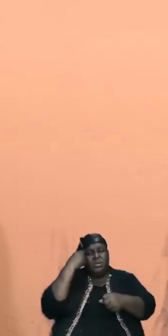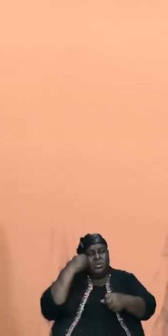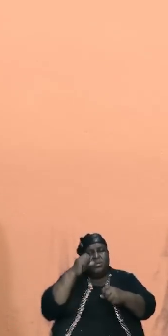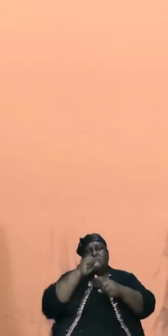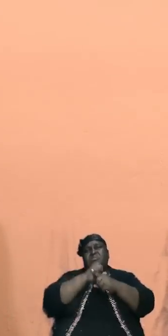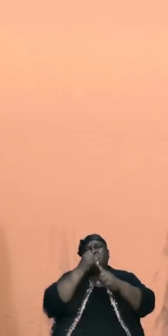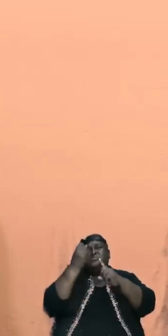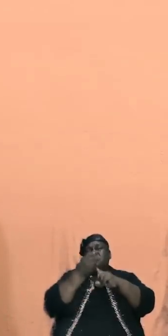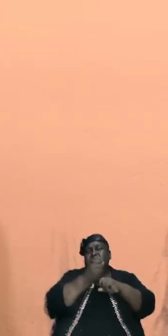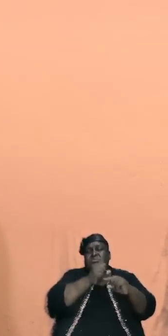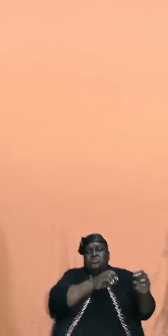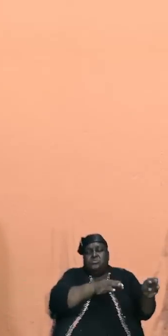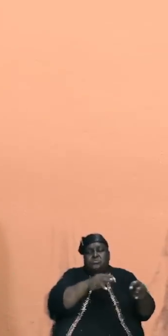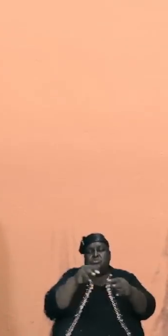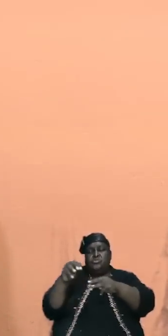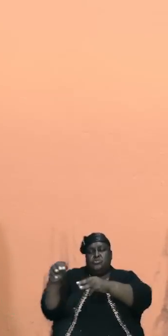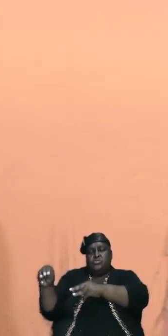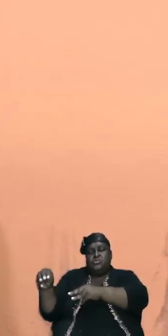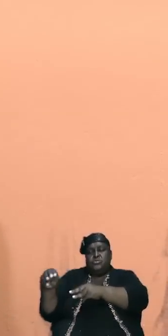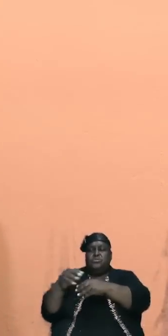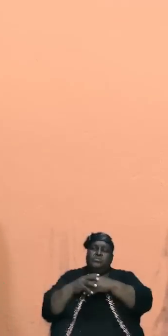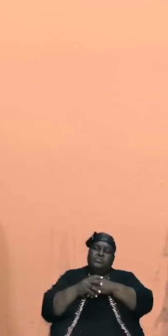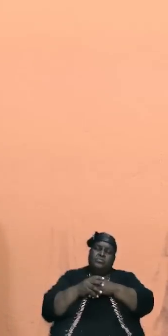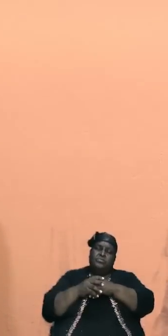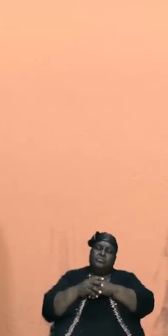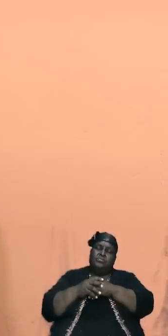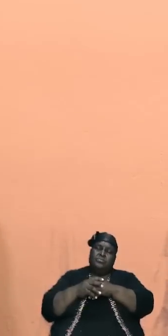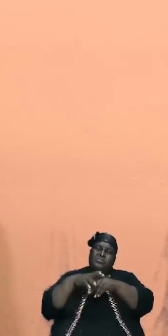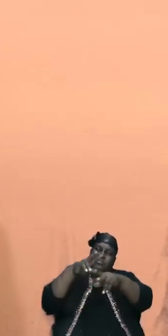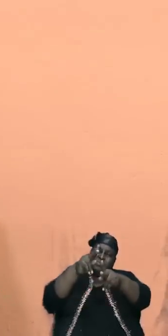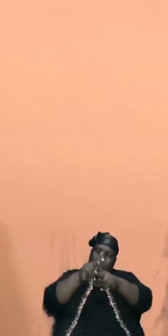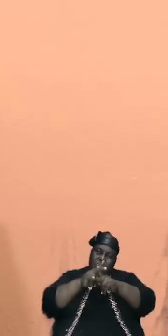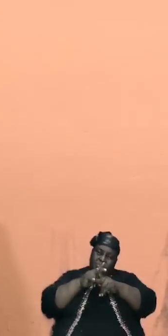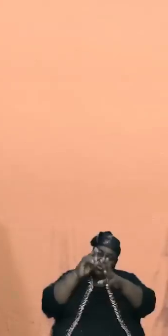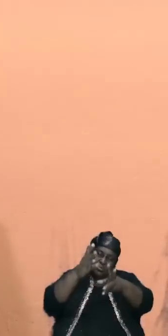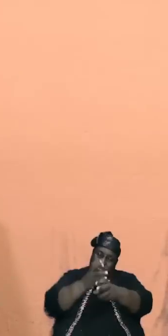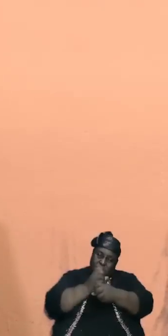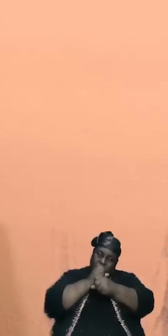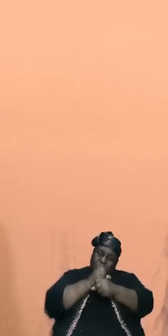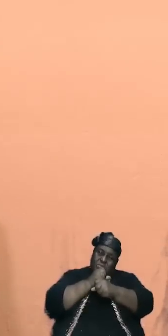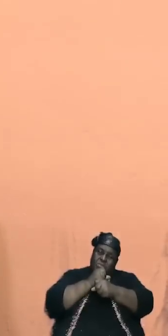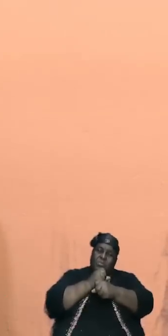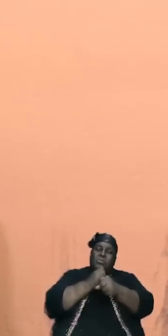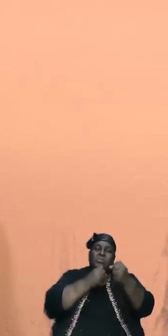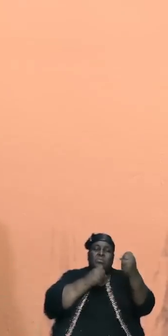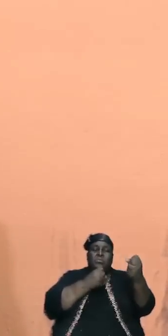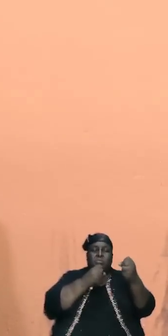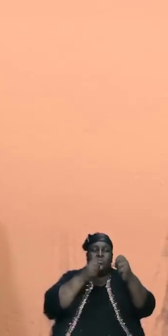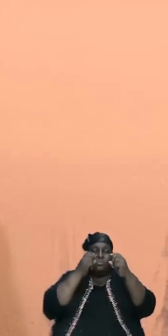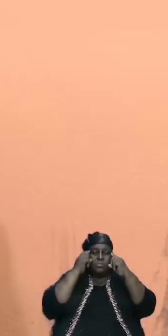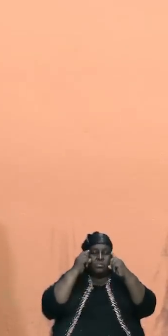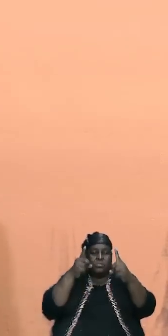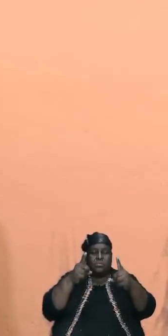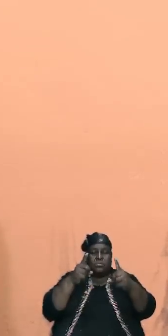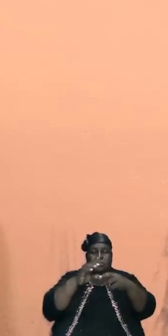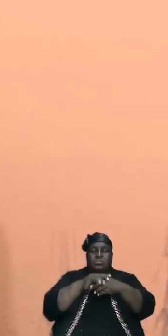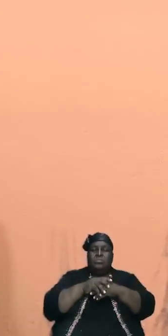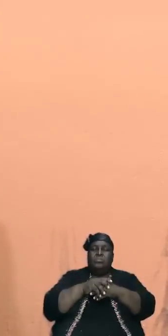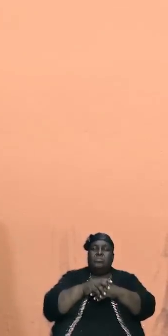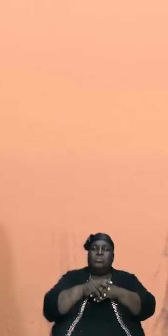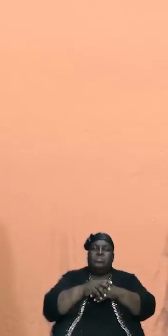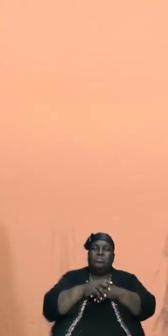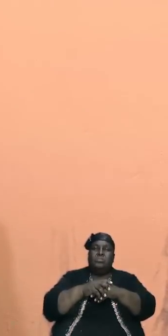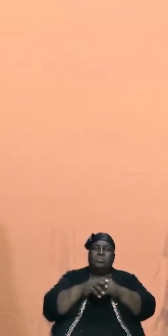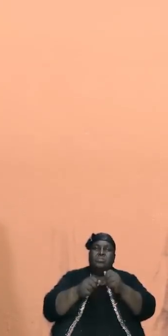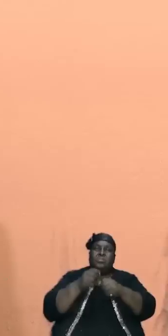is shifting along that line. But keep holding on to sound doctrine. Sound doctrine, which is